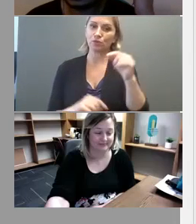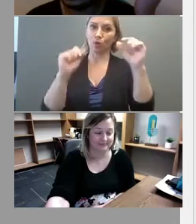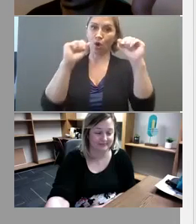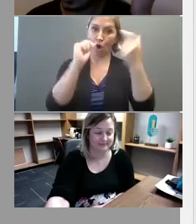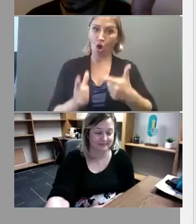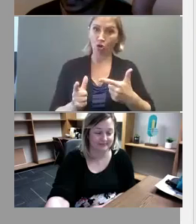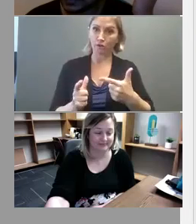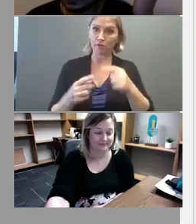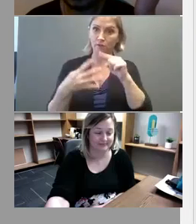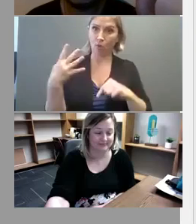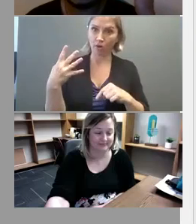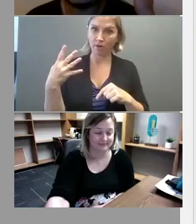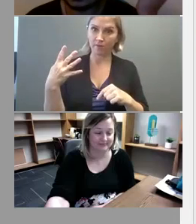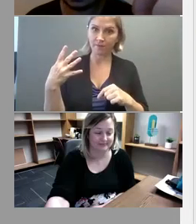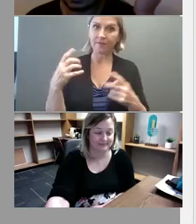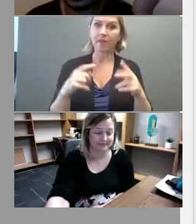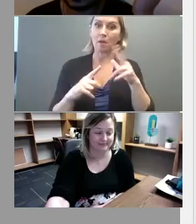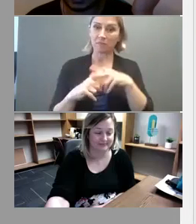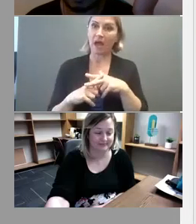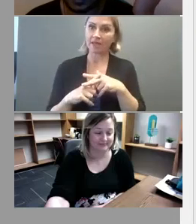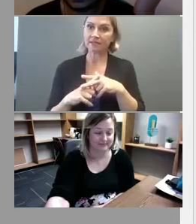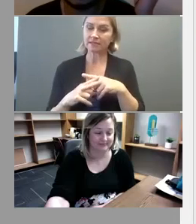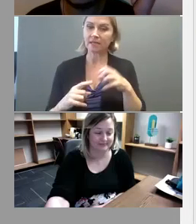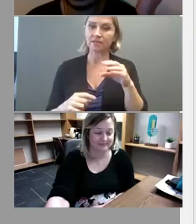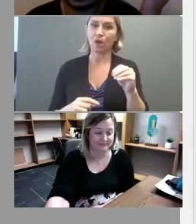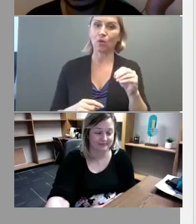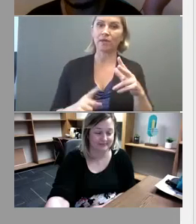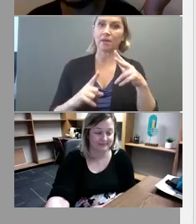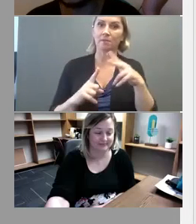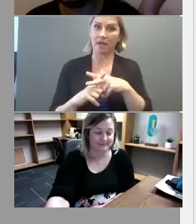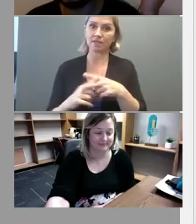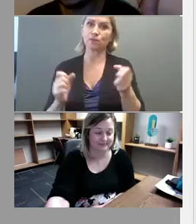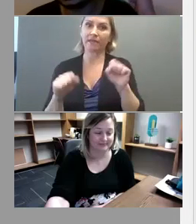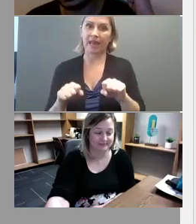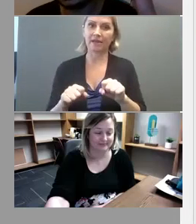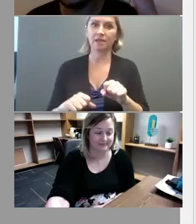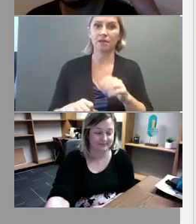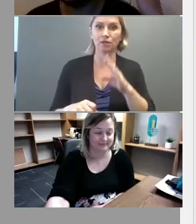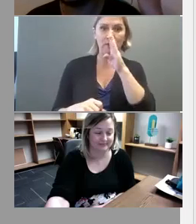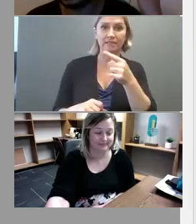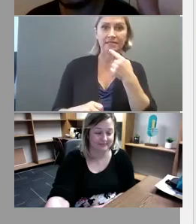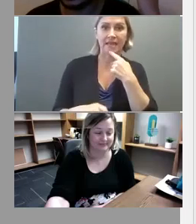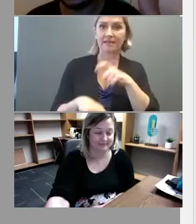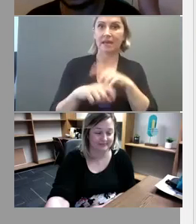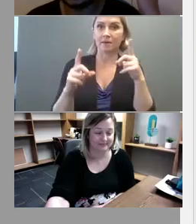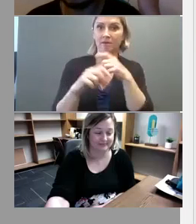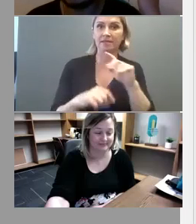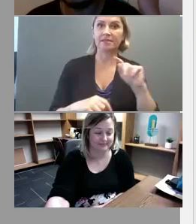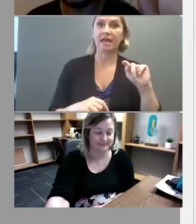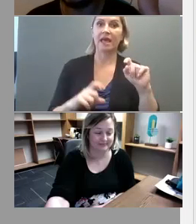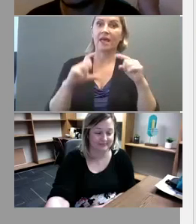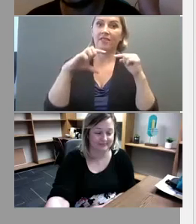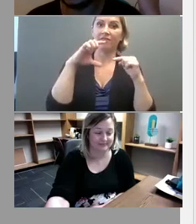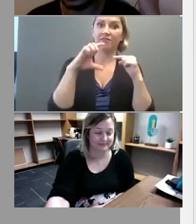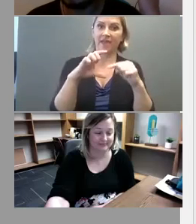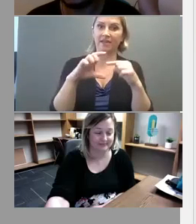cases, case 2 applies. And since case 2 applies, we can directly say that the time complexity is theta of n raised to the power